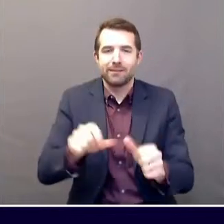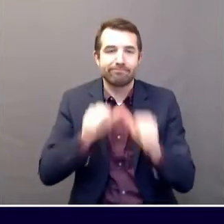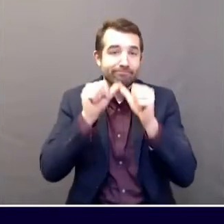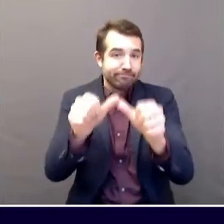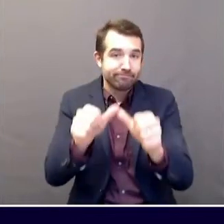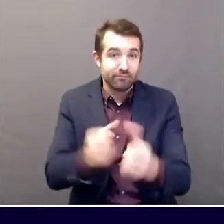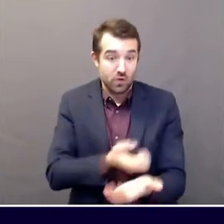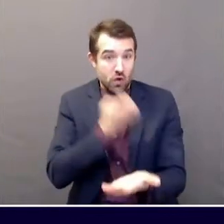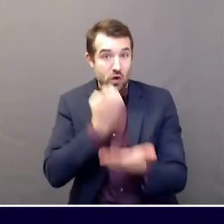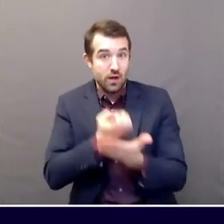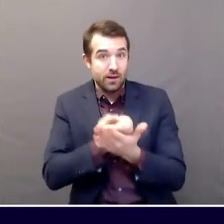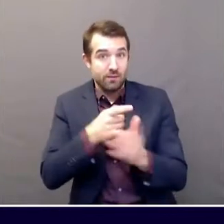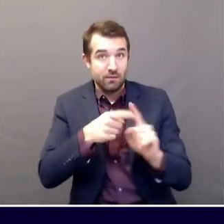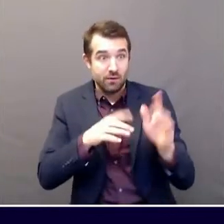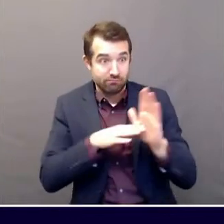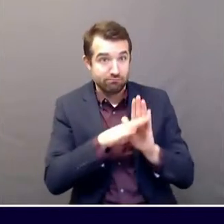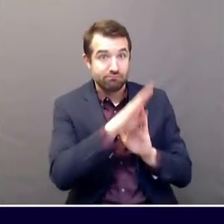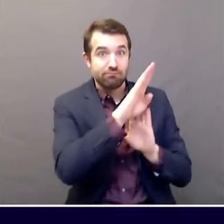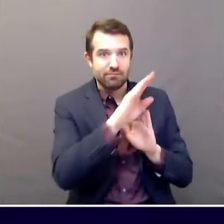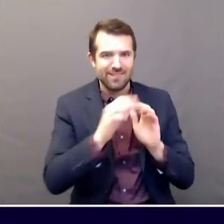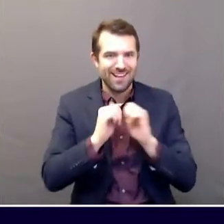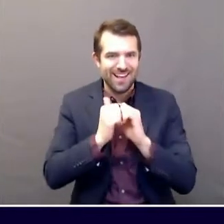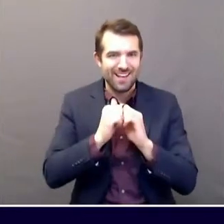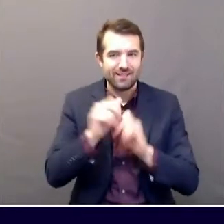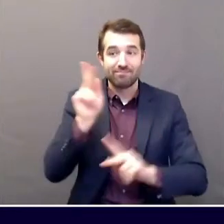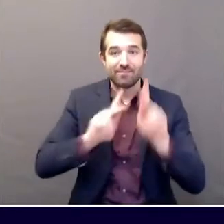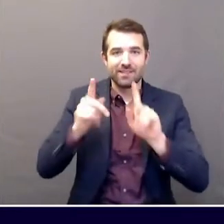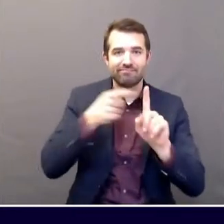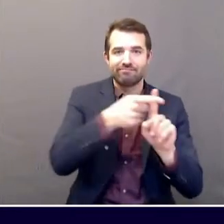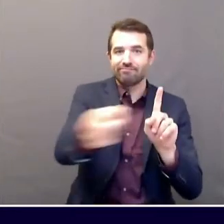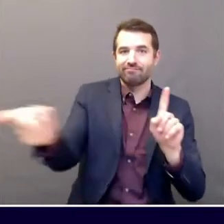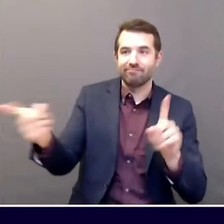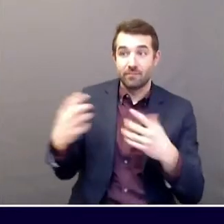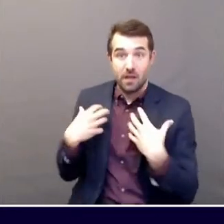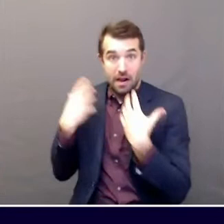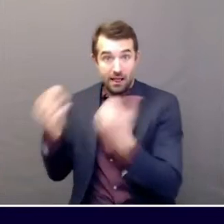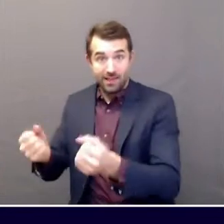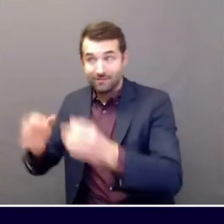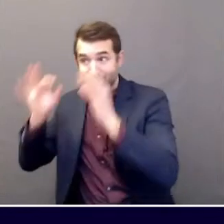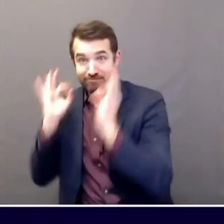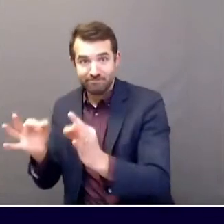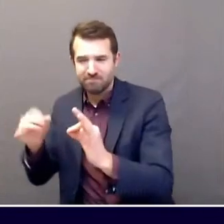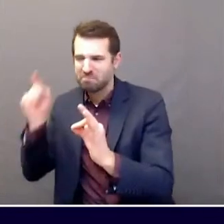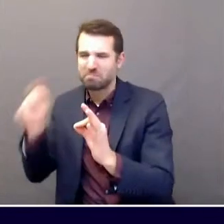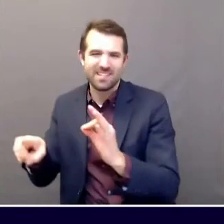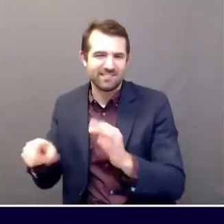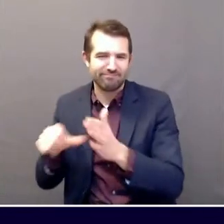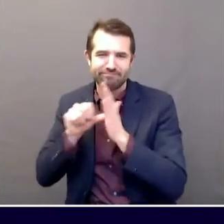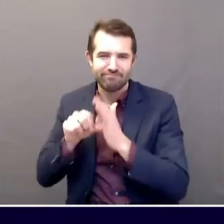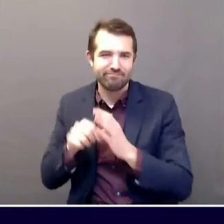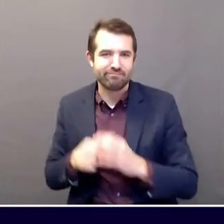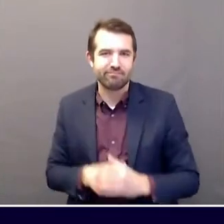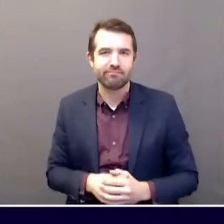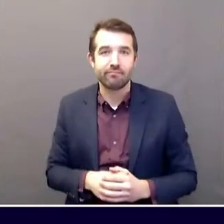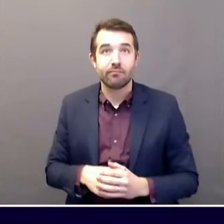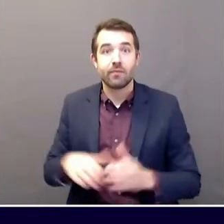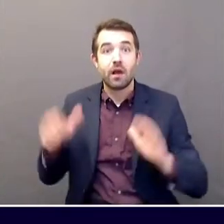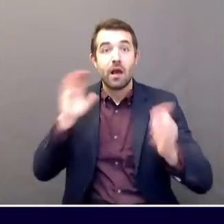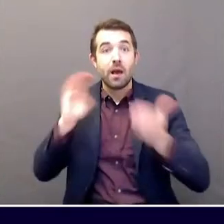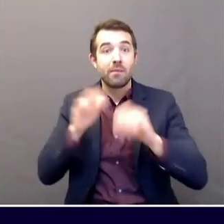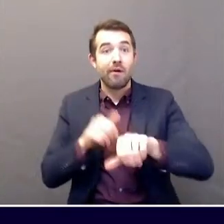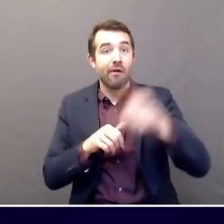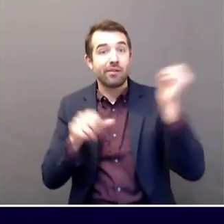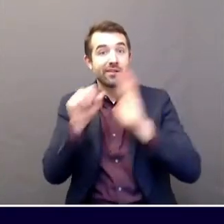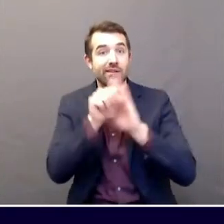healthy people. Now, we've been more fortunate than a lot of other states. We've seen people come here, move here,